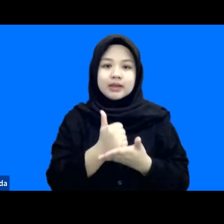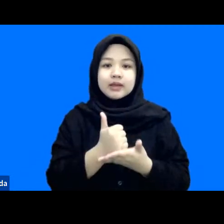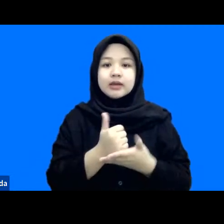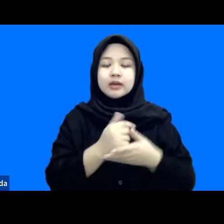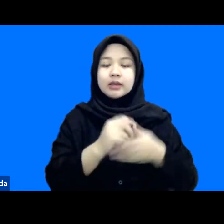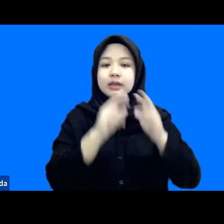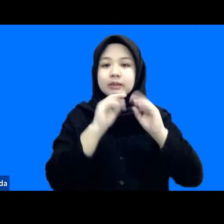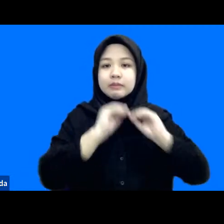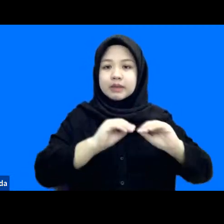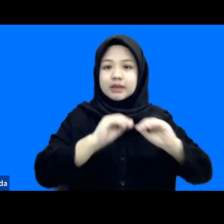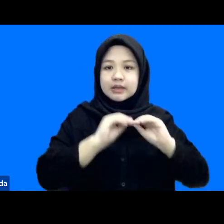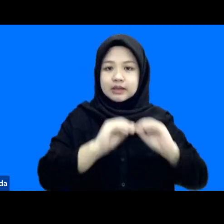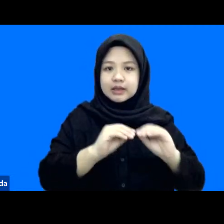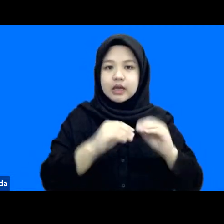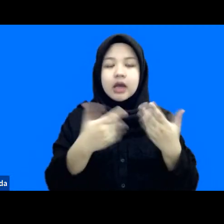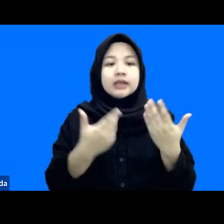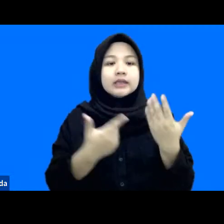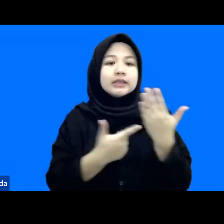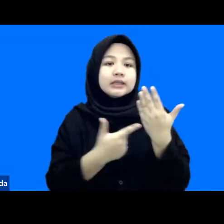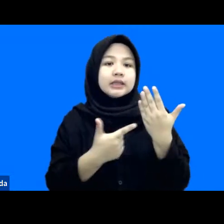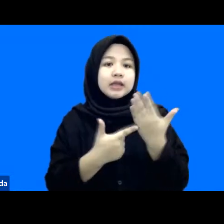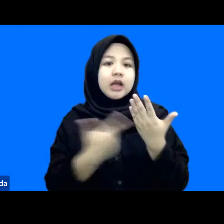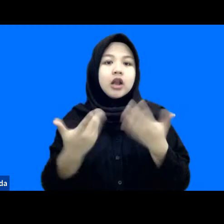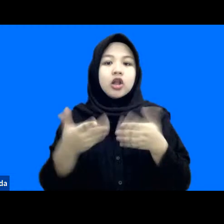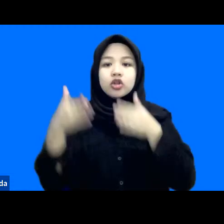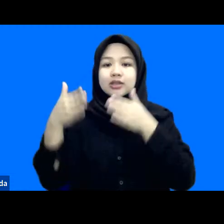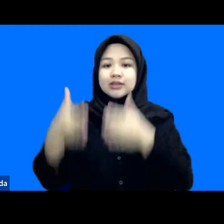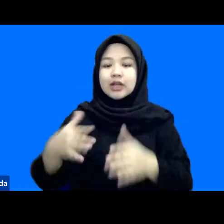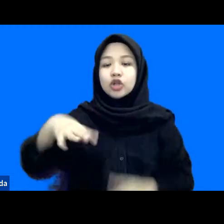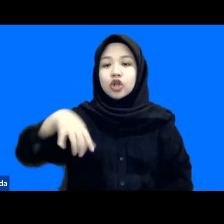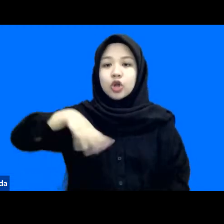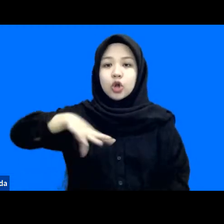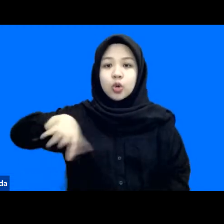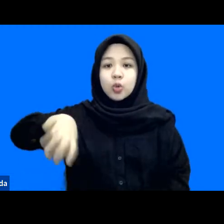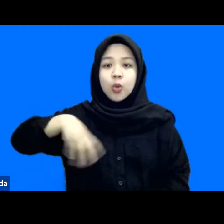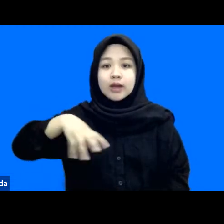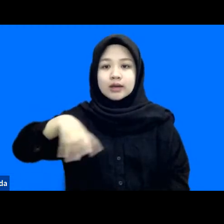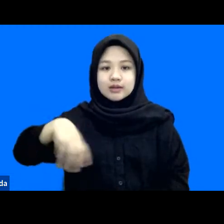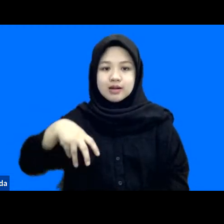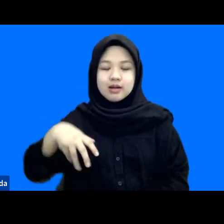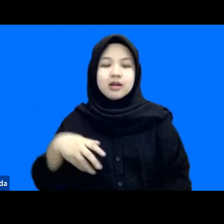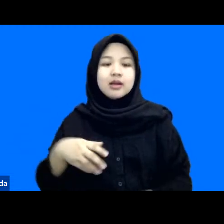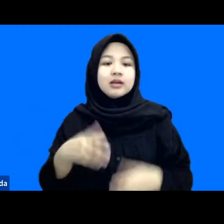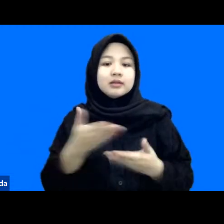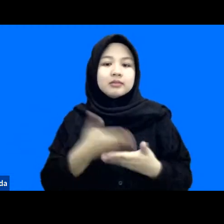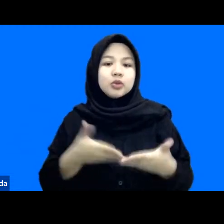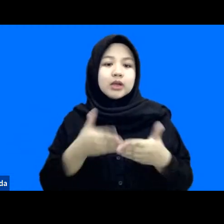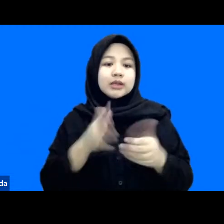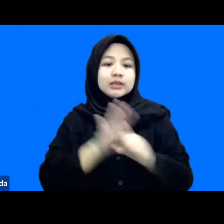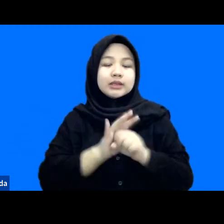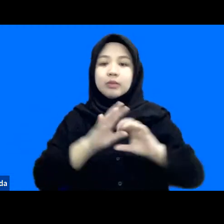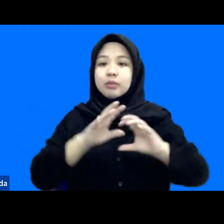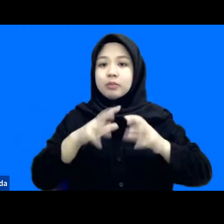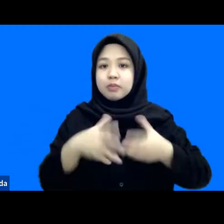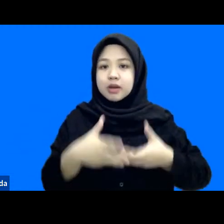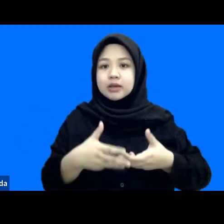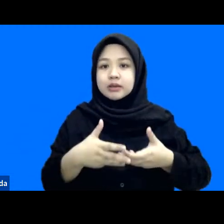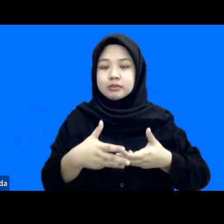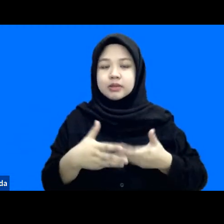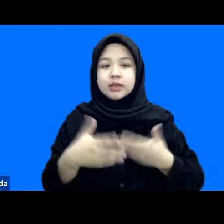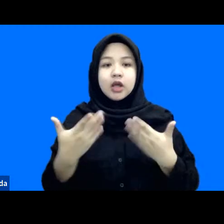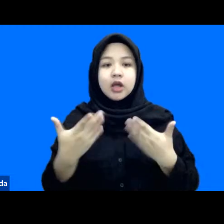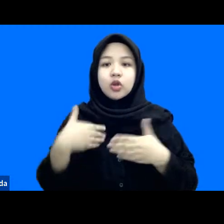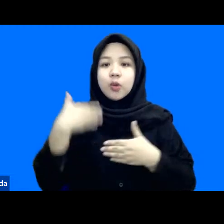sector during COVID-19 pandemic and post COVID-19 pandemic.